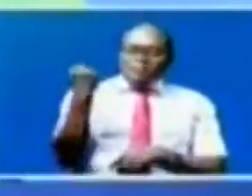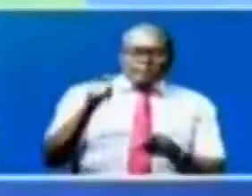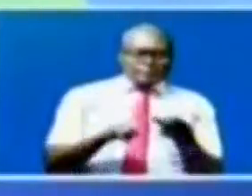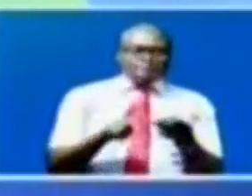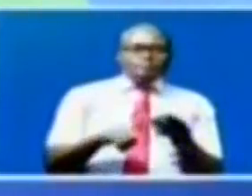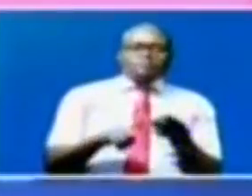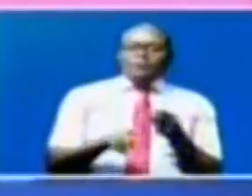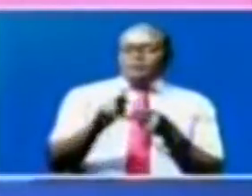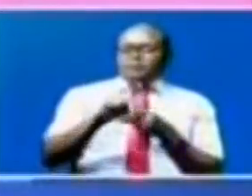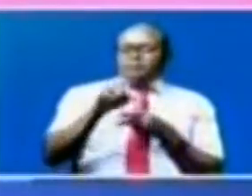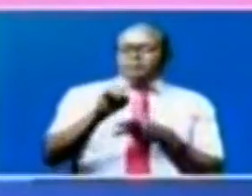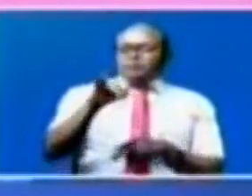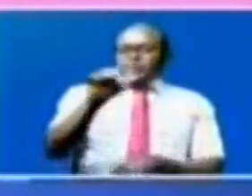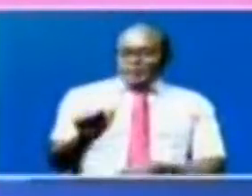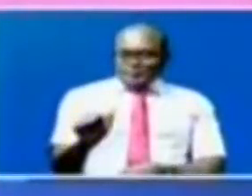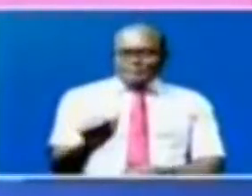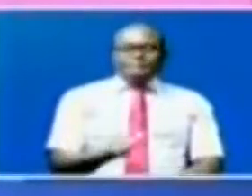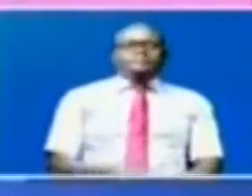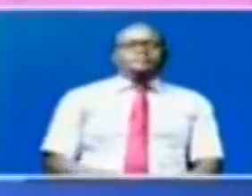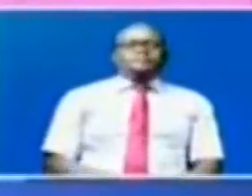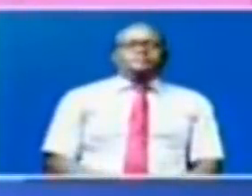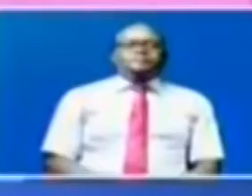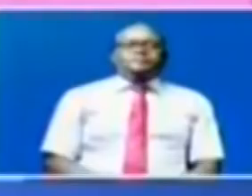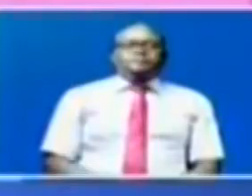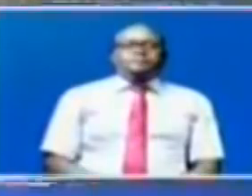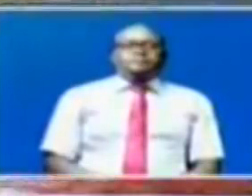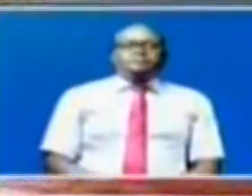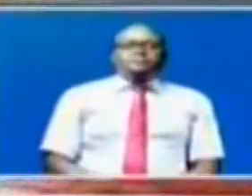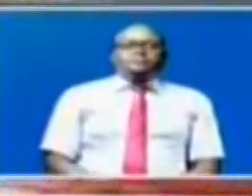kiwanda cha Nzoia. Patrick Amimo, KTN News. Meanwhile,